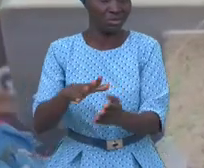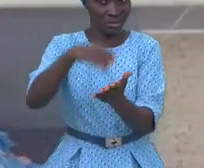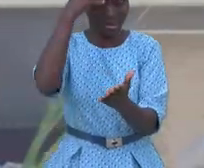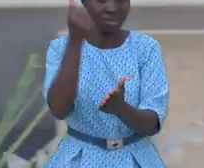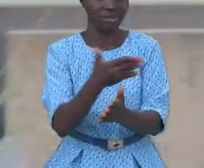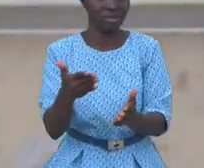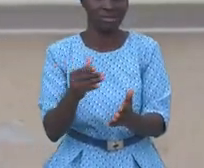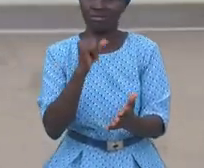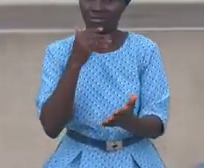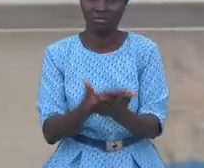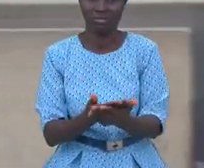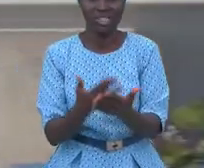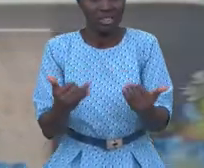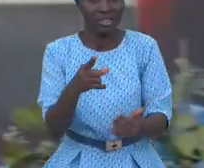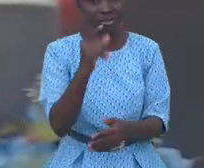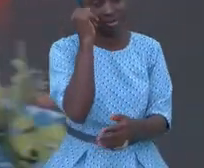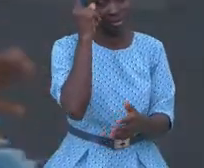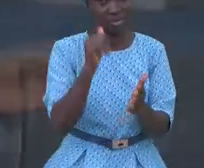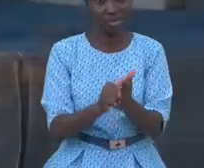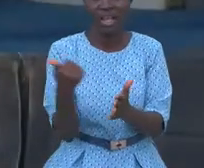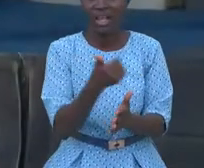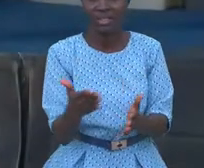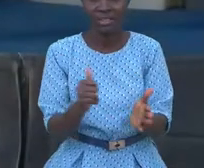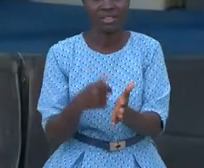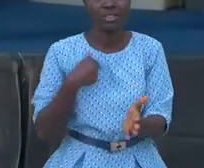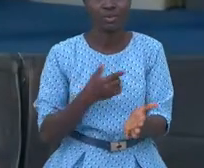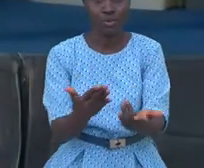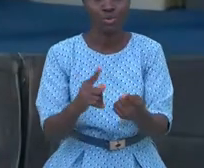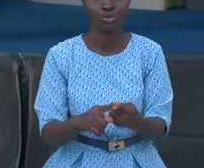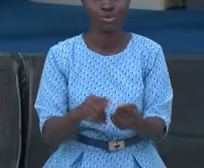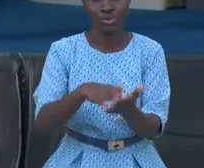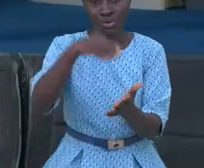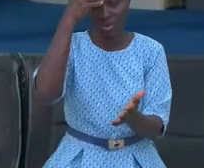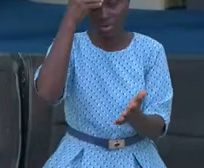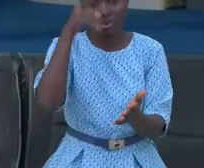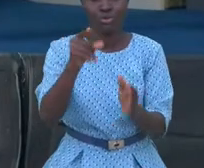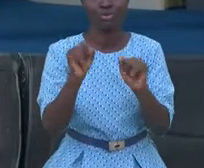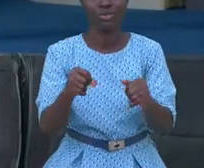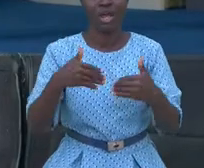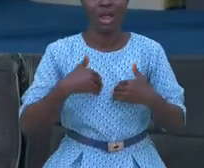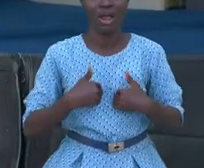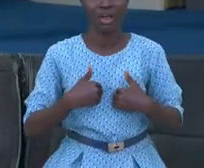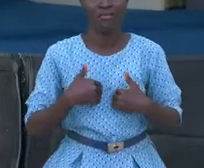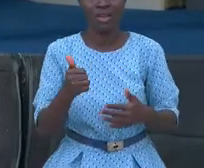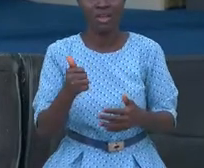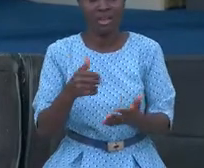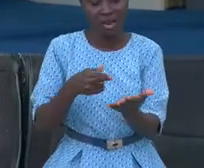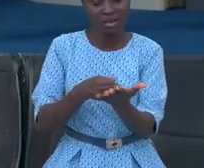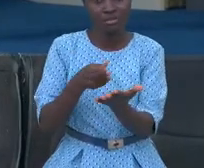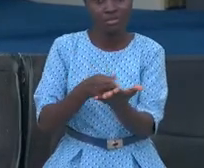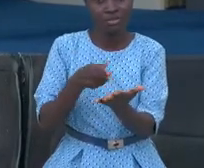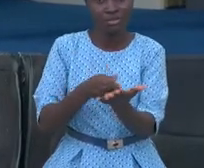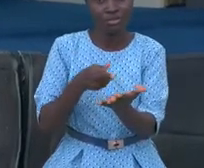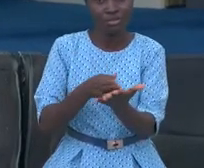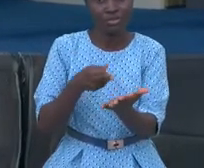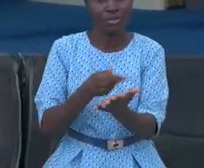and now you understand, anything we want to learn, you can have the search, Google search.